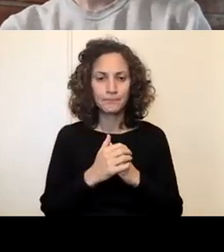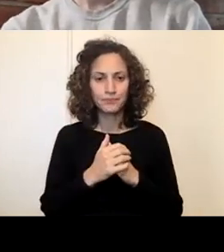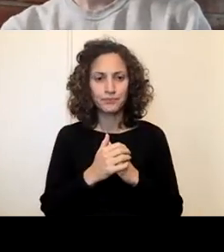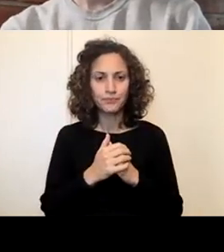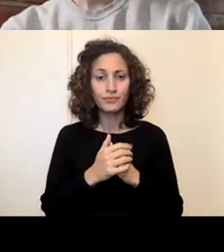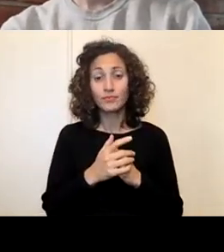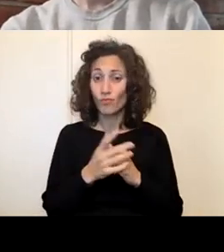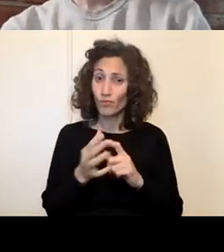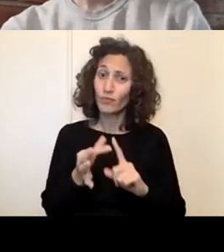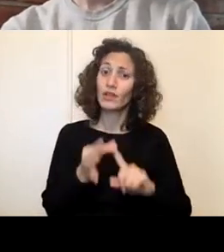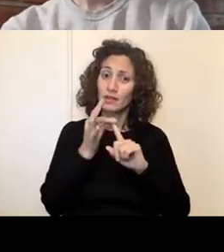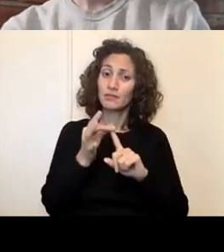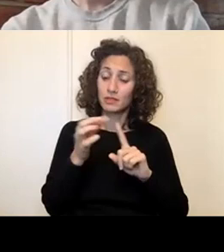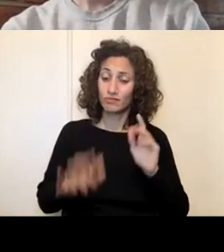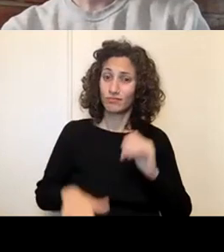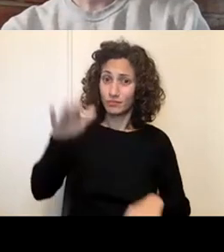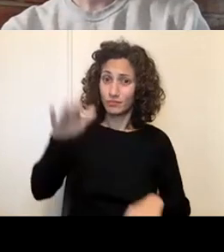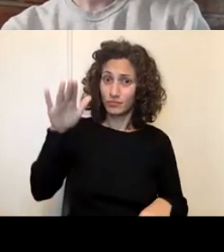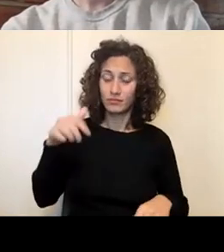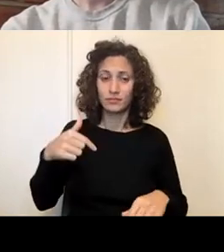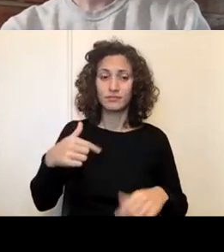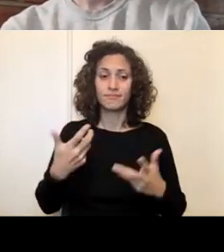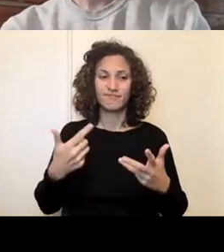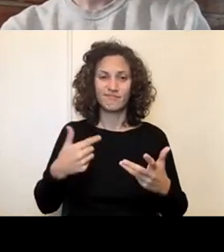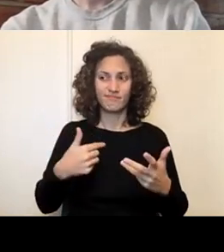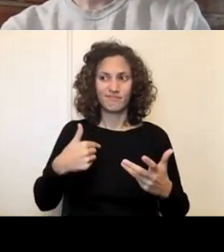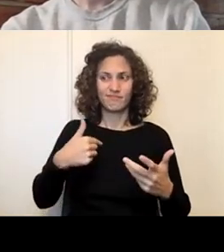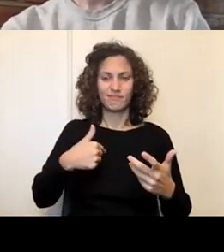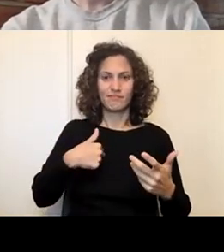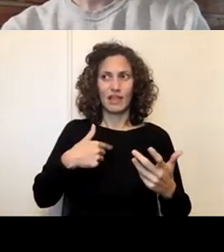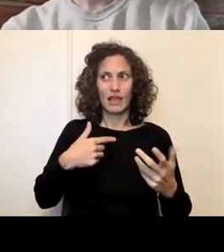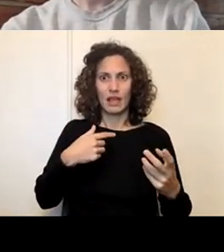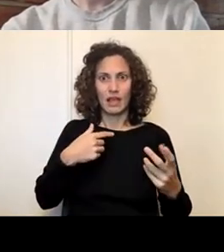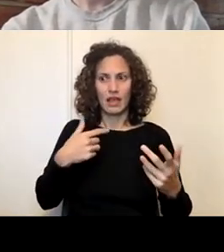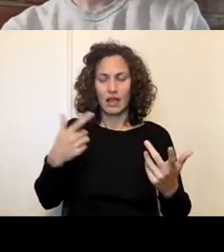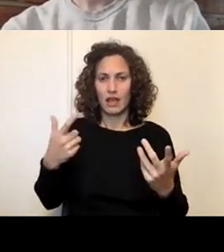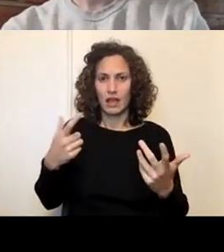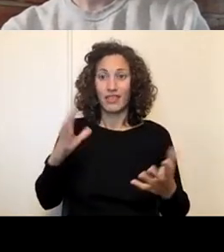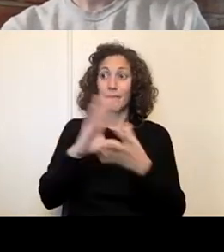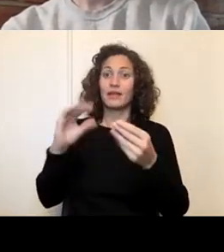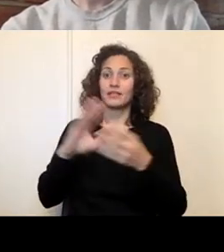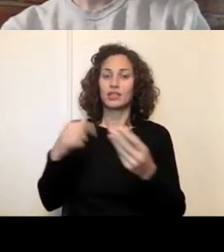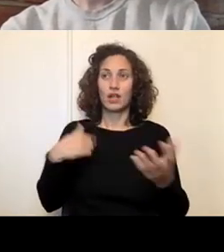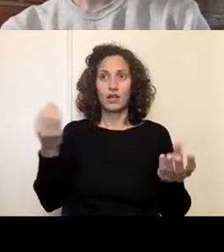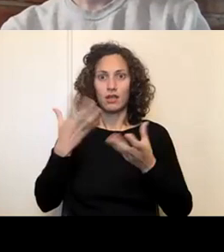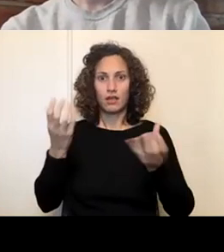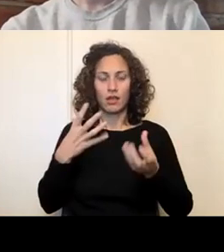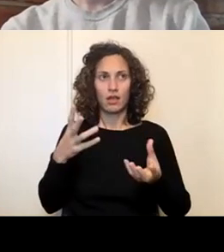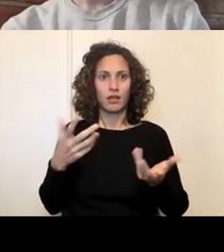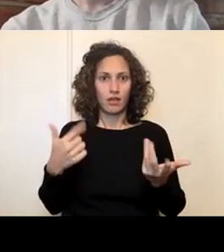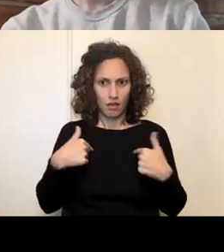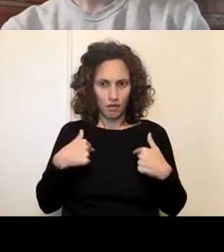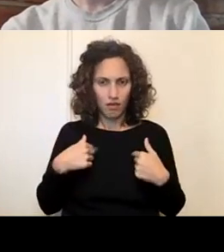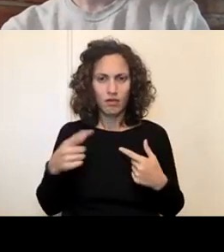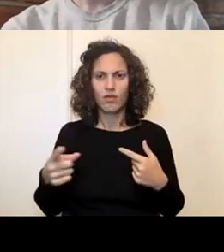that the message I got was, wow, that's wrong. That's not how you're supposed to